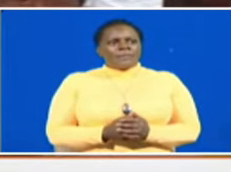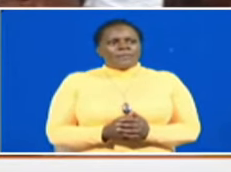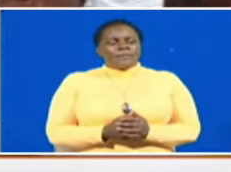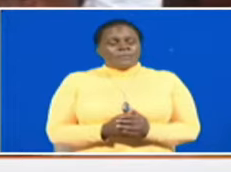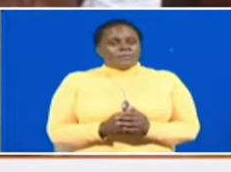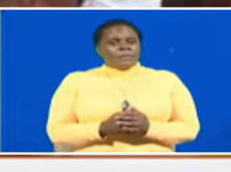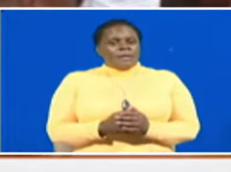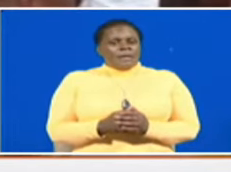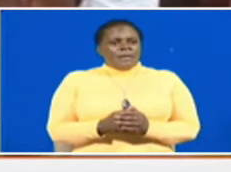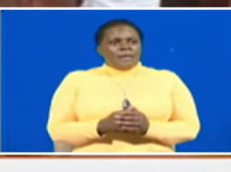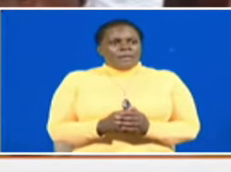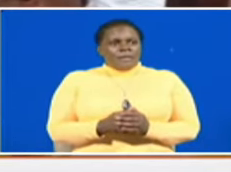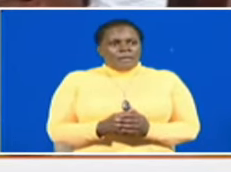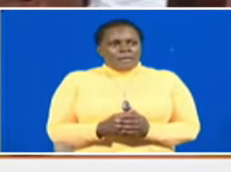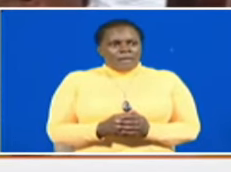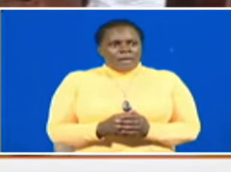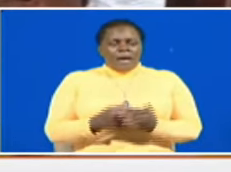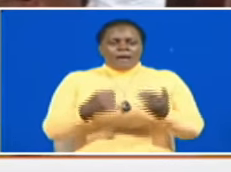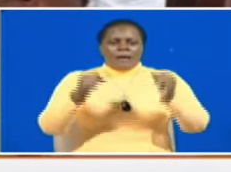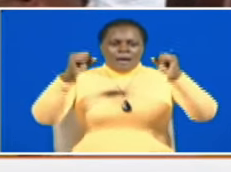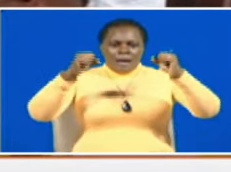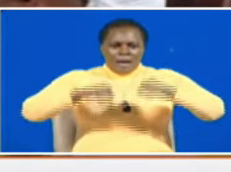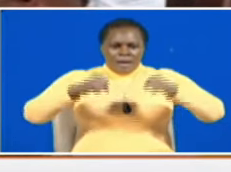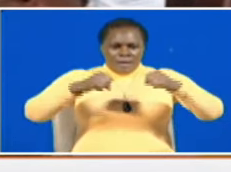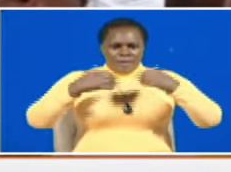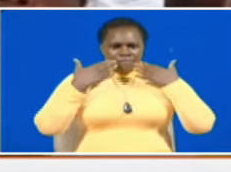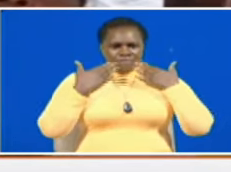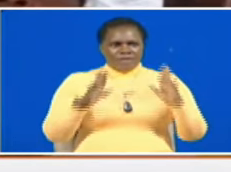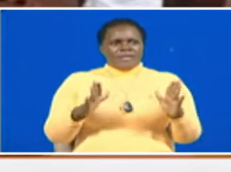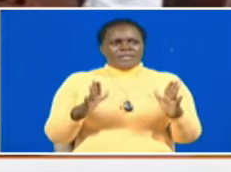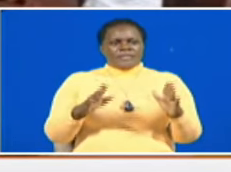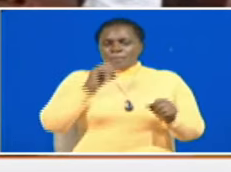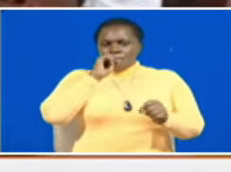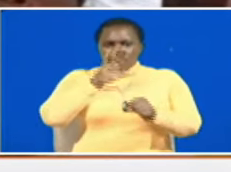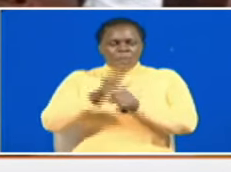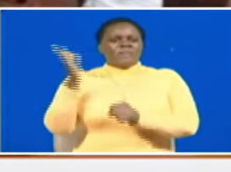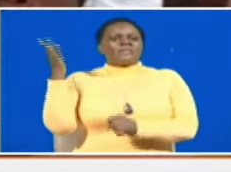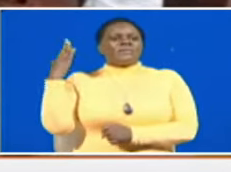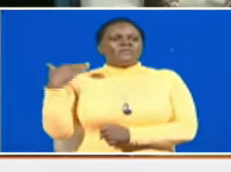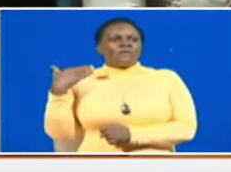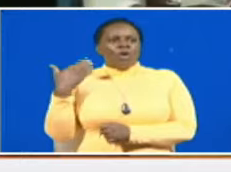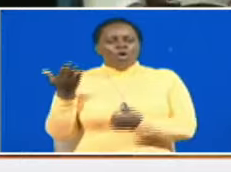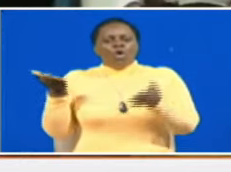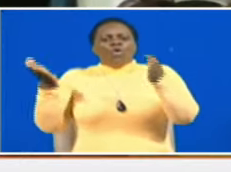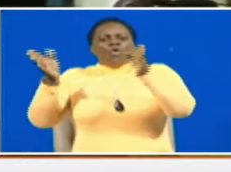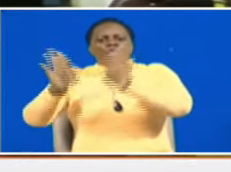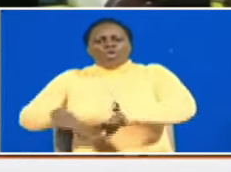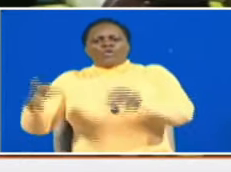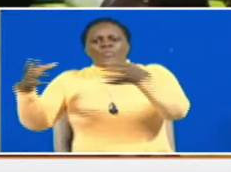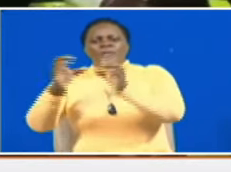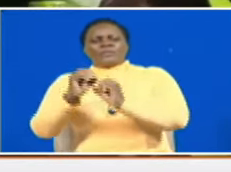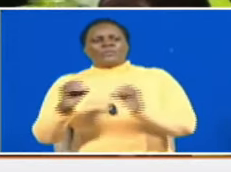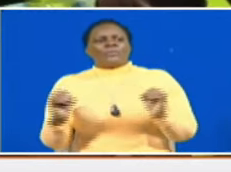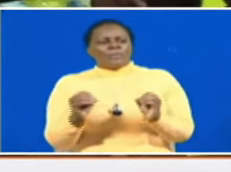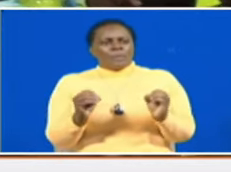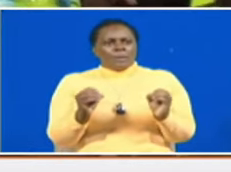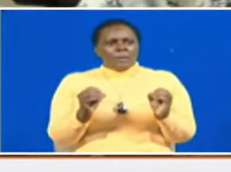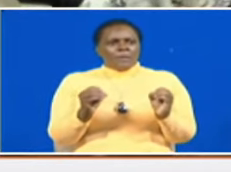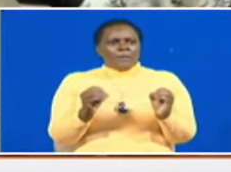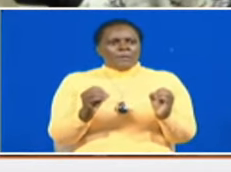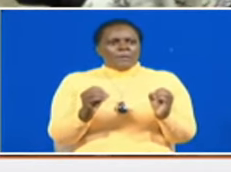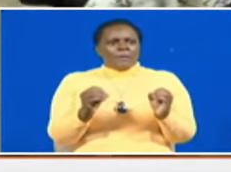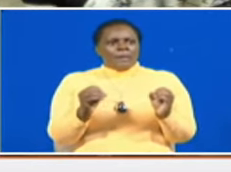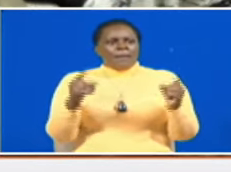kwamba hapa tumesikizana na tiari hiyo ilikuwa hali yetu kwamba hatufungi chama. Wale ni ndugu zetu.